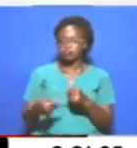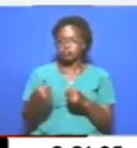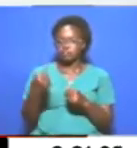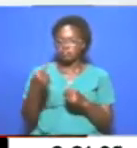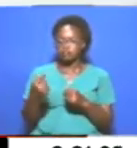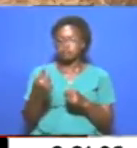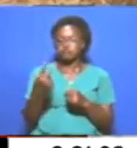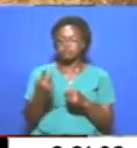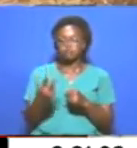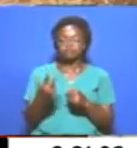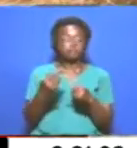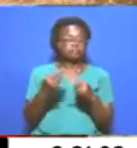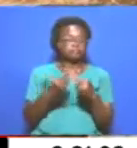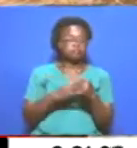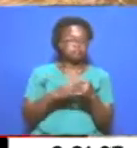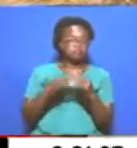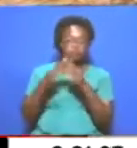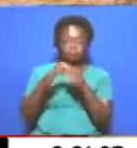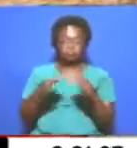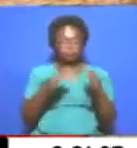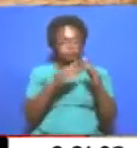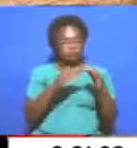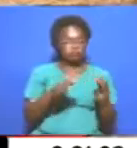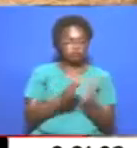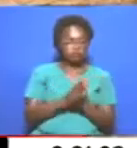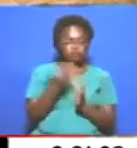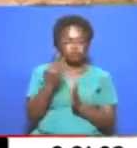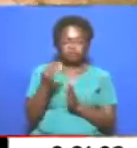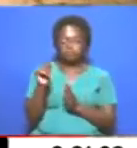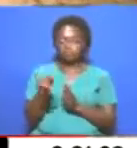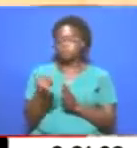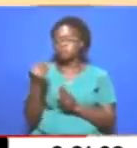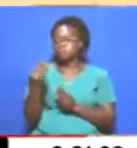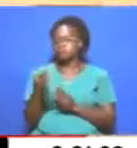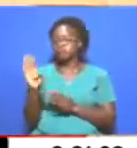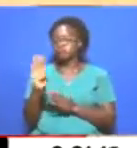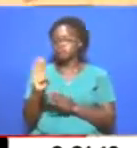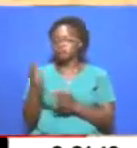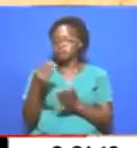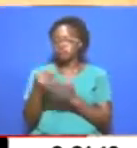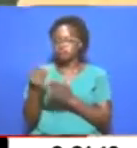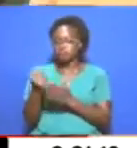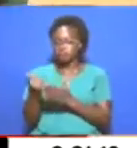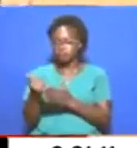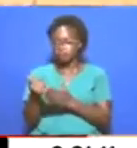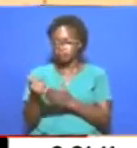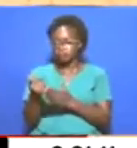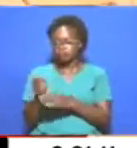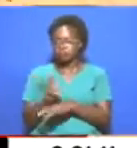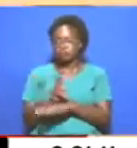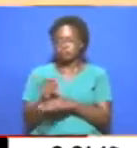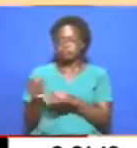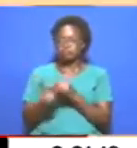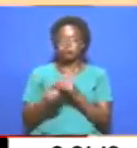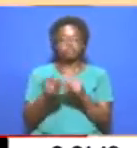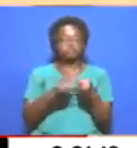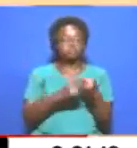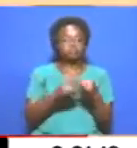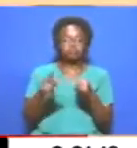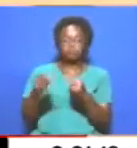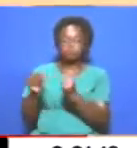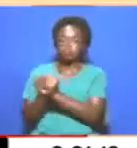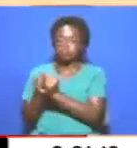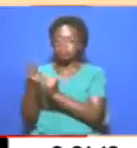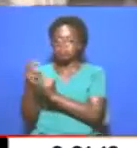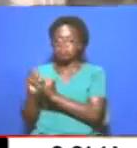165,128 households. A total of 3.3 billion shillings was spent between the months of July and October 2021